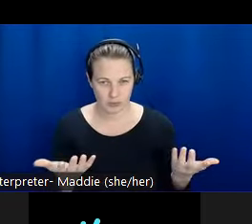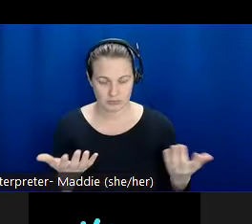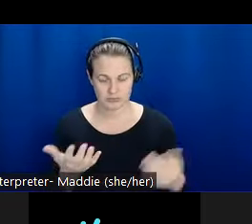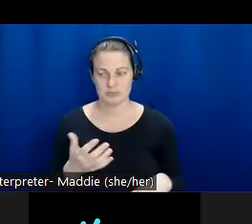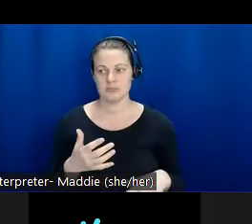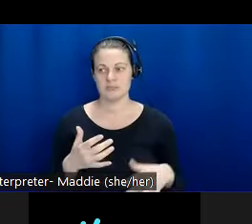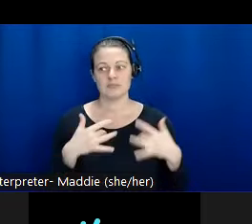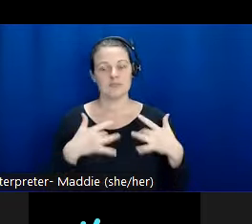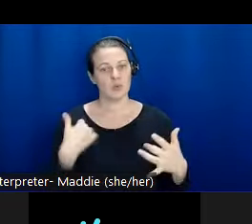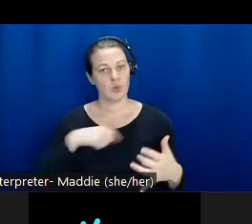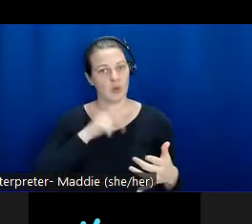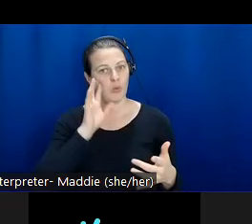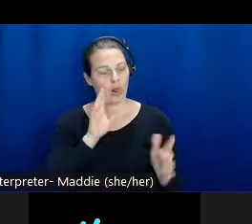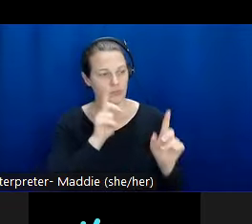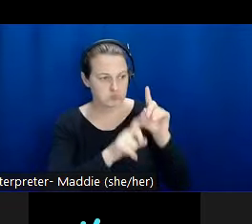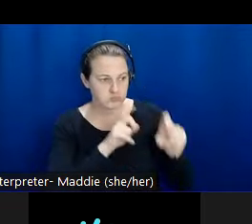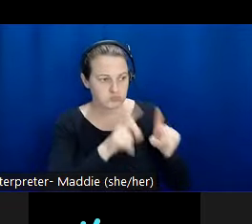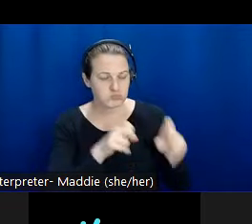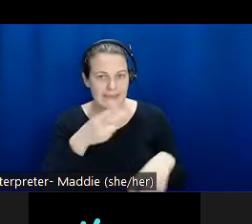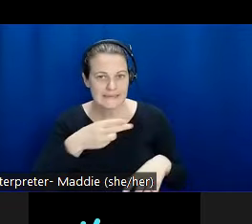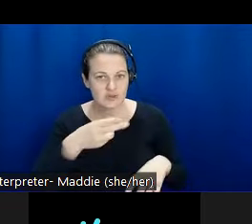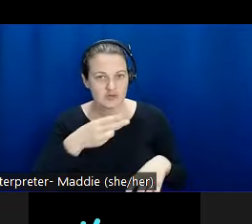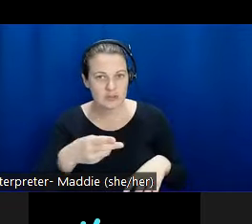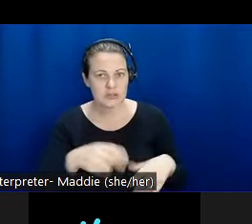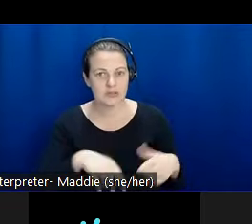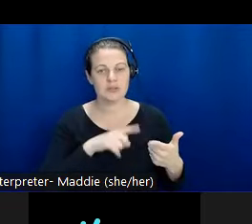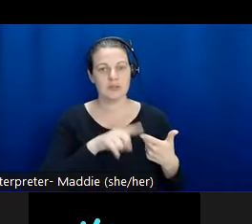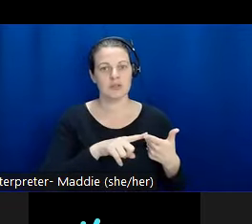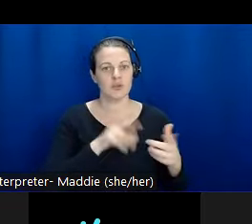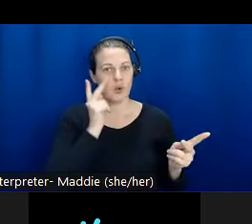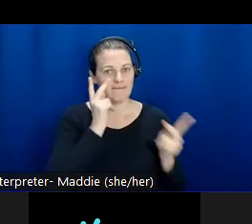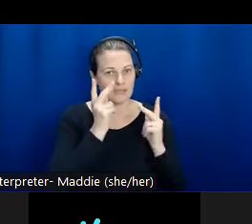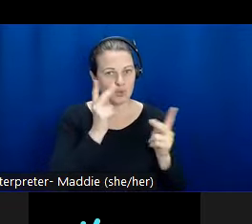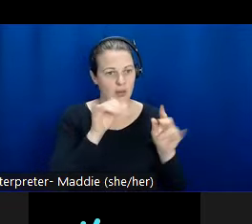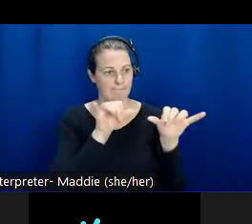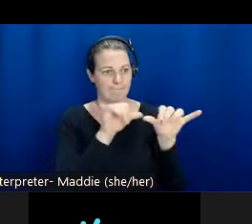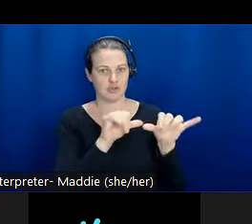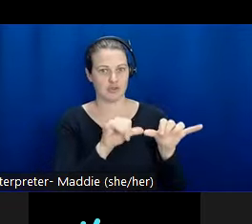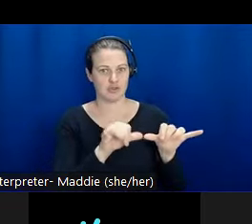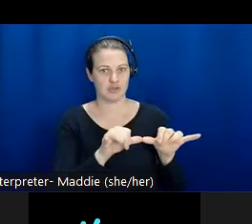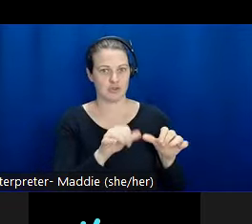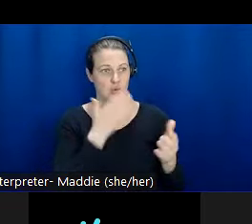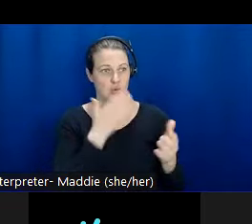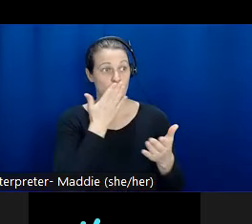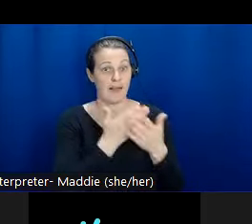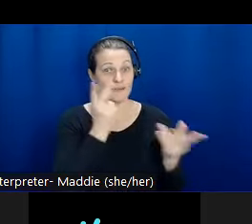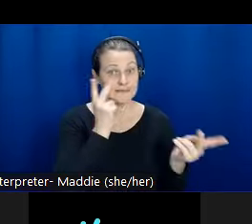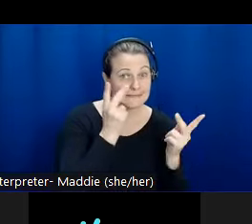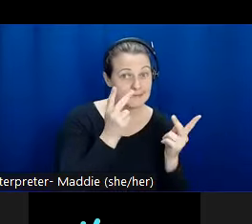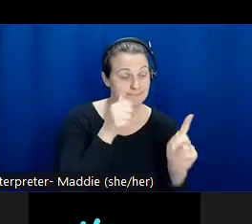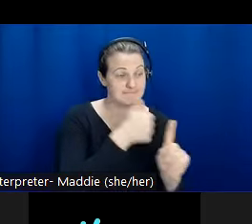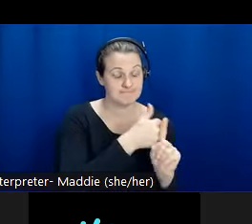detailed history. We will get your visual acuity, or measure how well you can see or how well the patient can